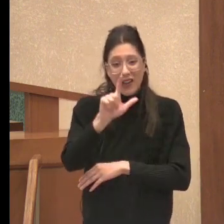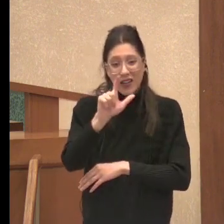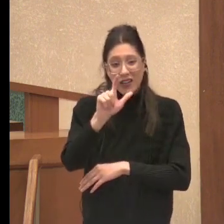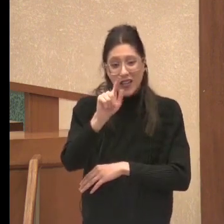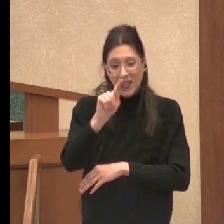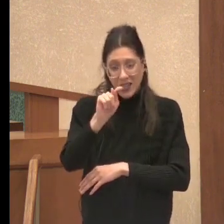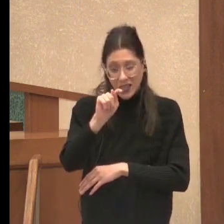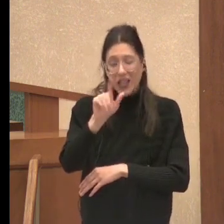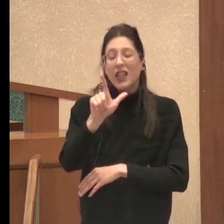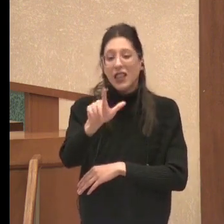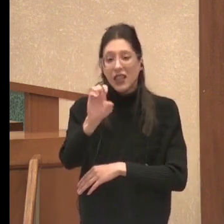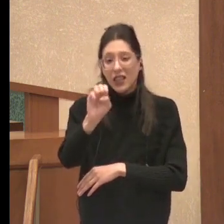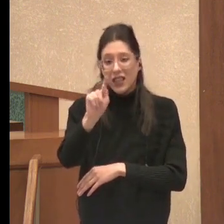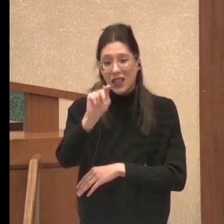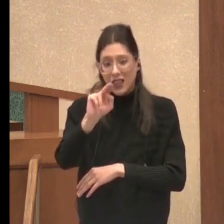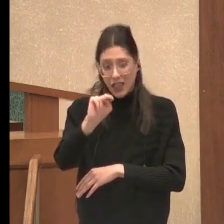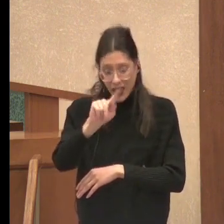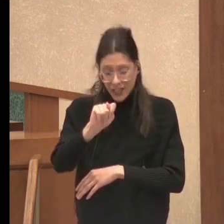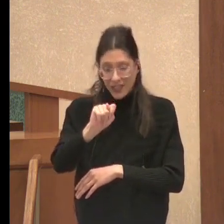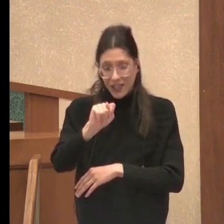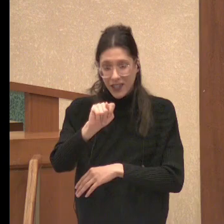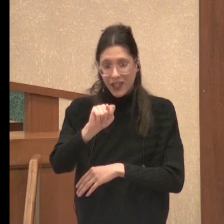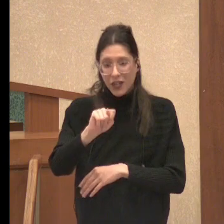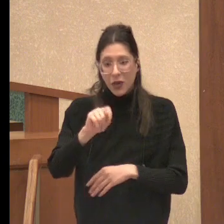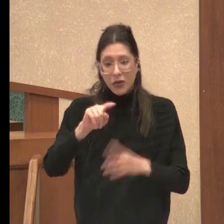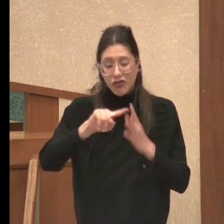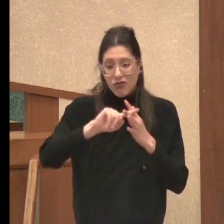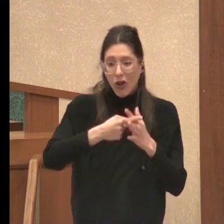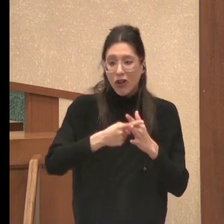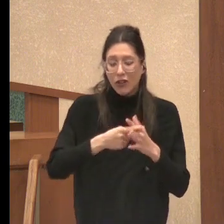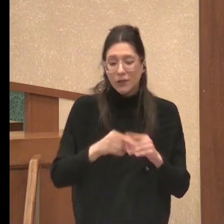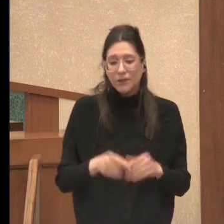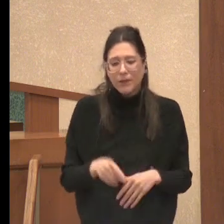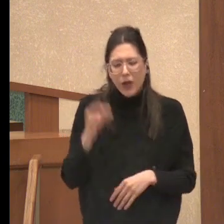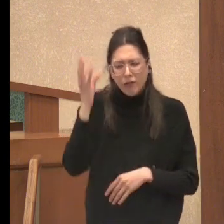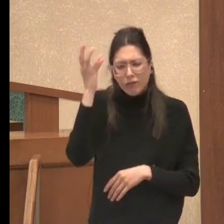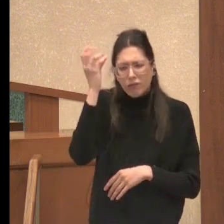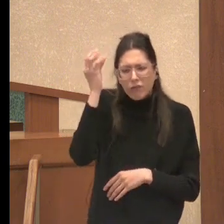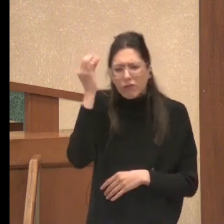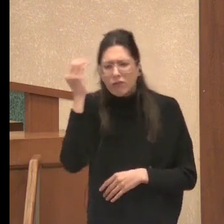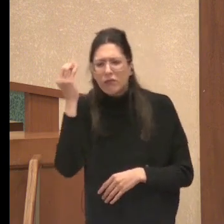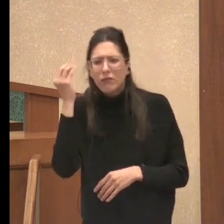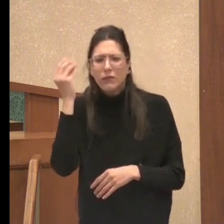began, a day of reflection, of contemplation.